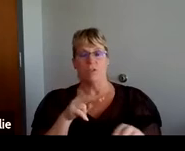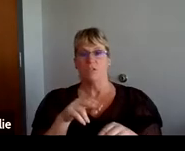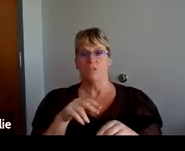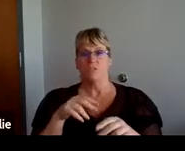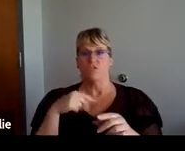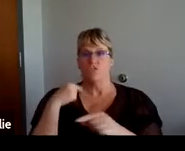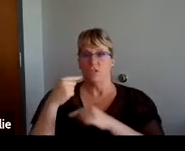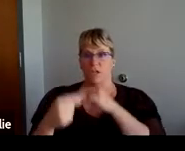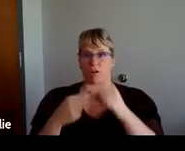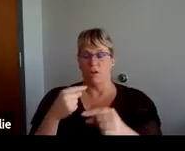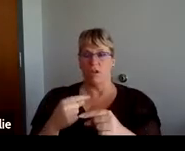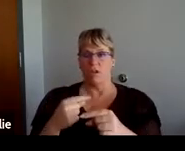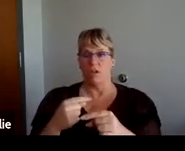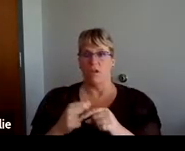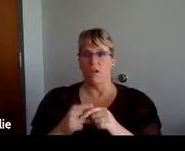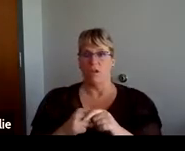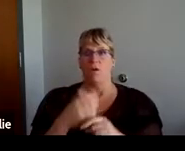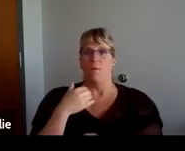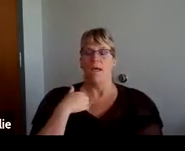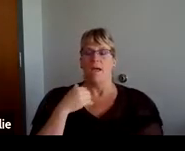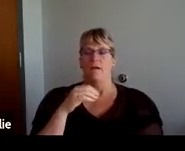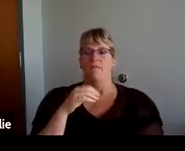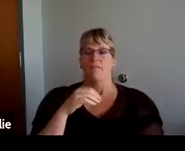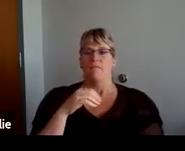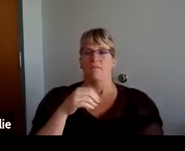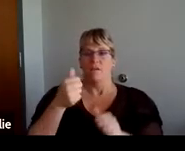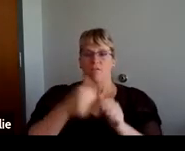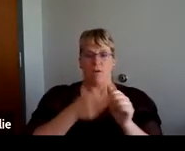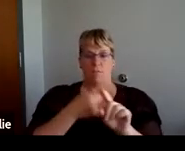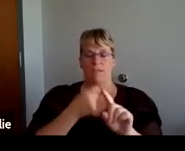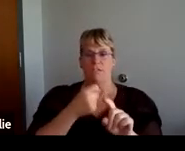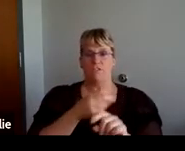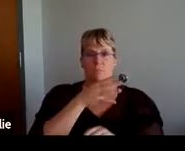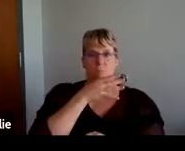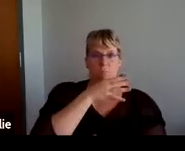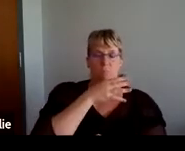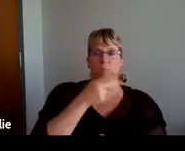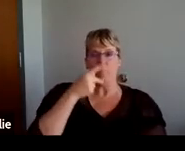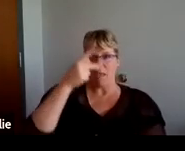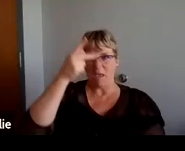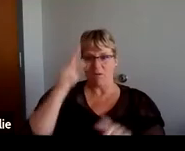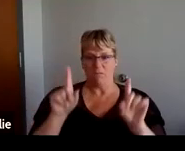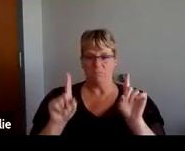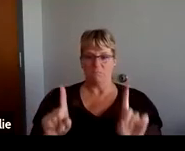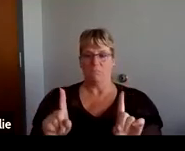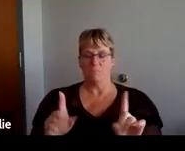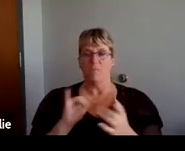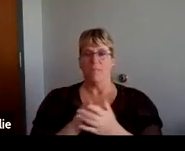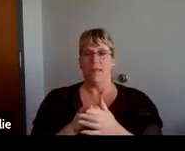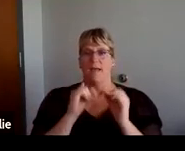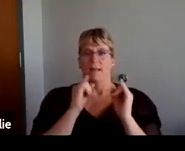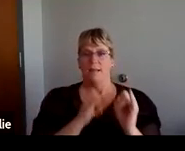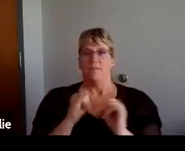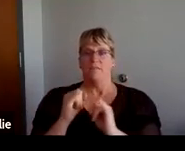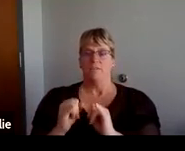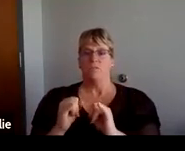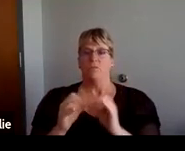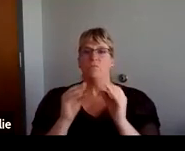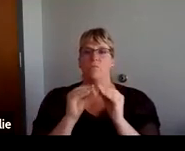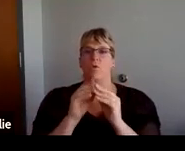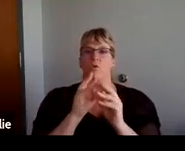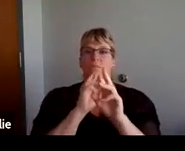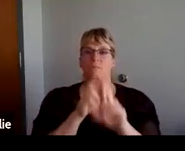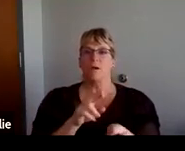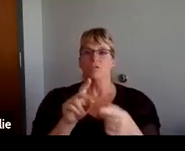GRIC gene and CC variants from each parent would be, that individual may be more likely to respond